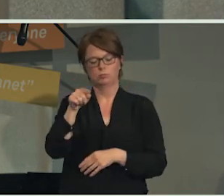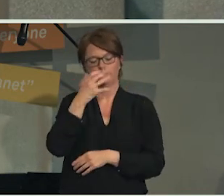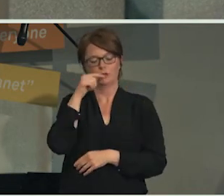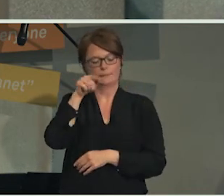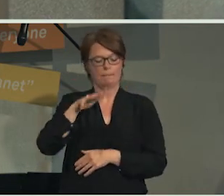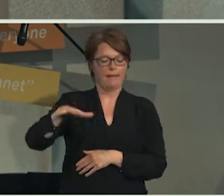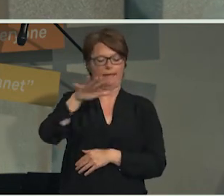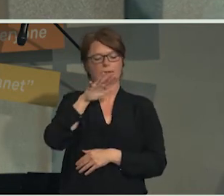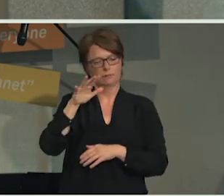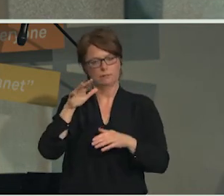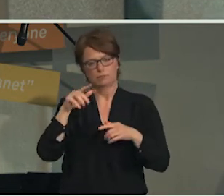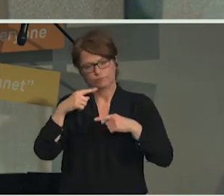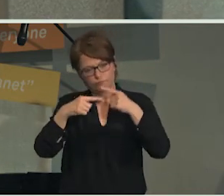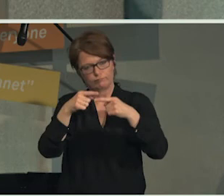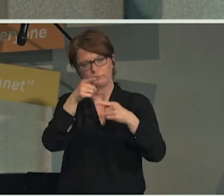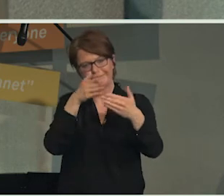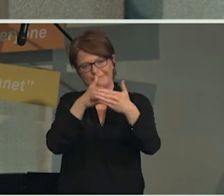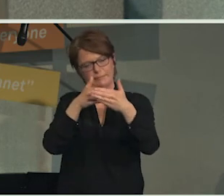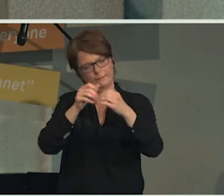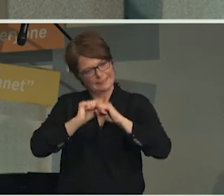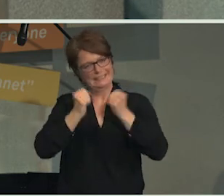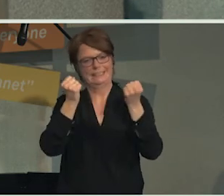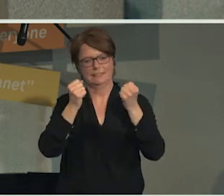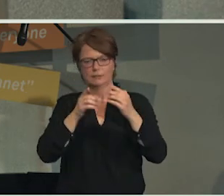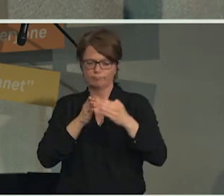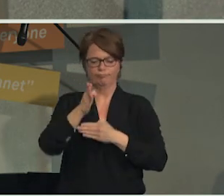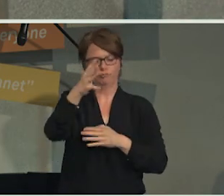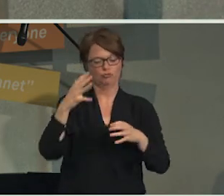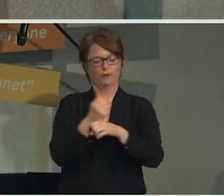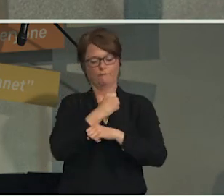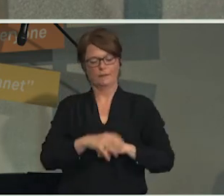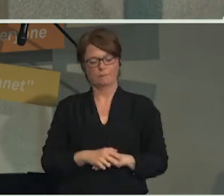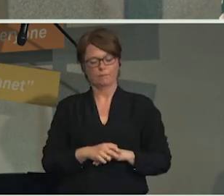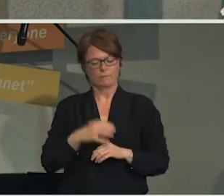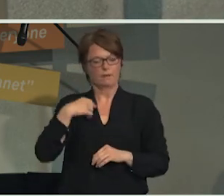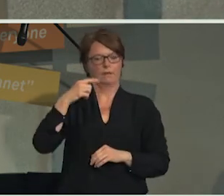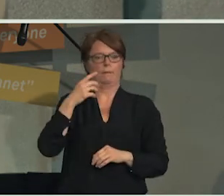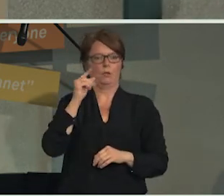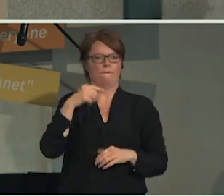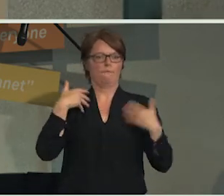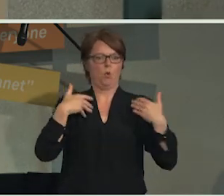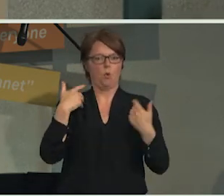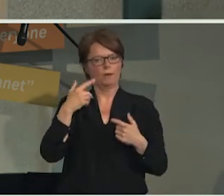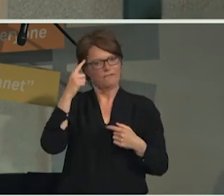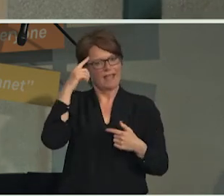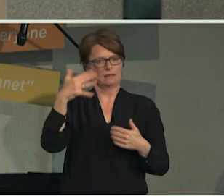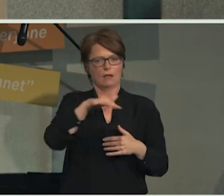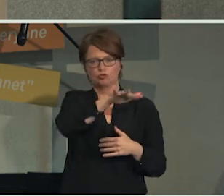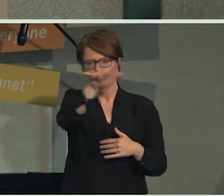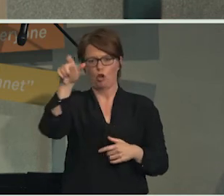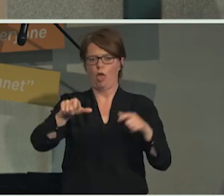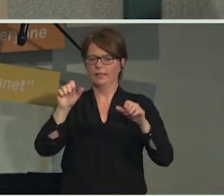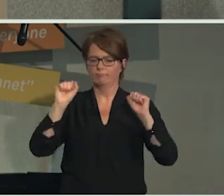the promise of inclusion we still have to come through with. While we are challenging the normative, we are